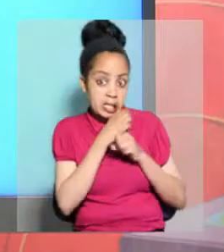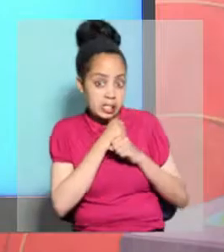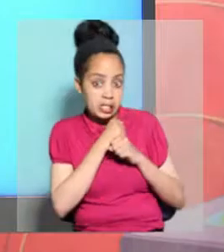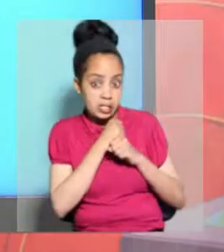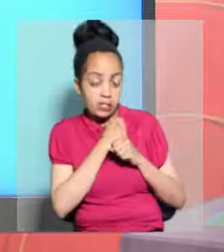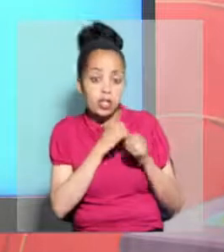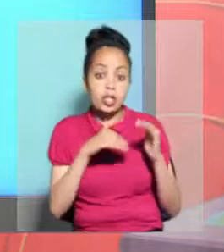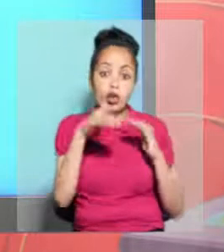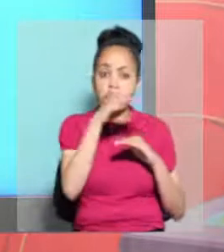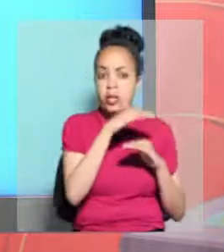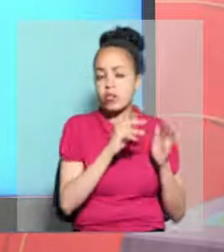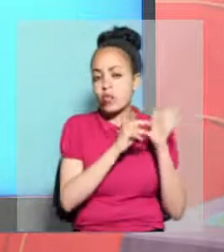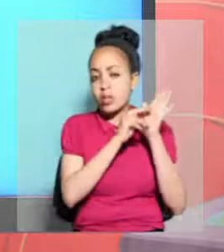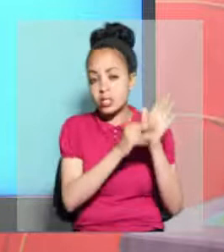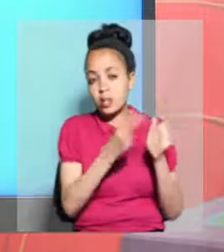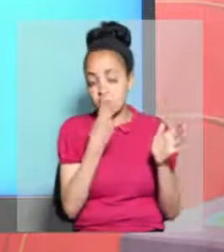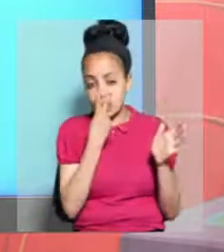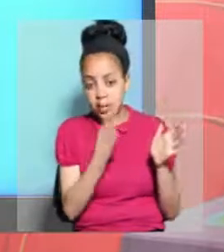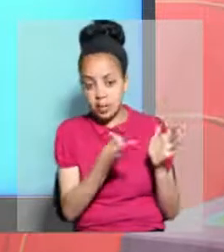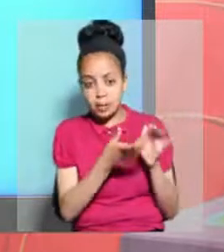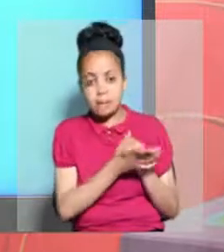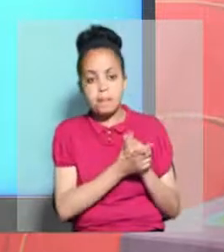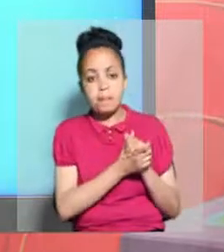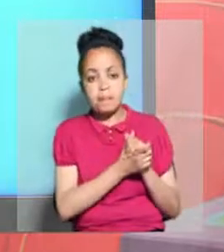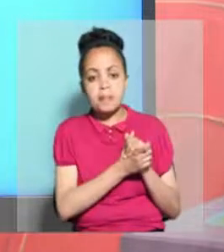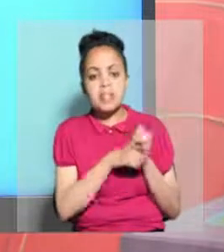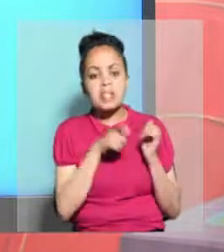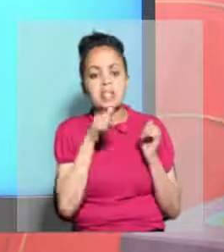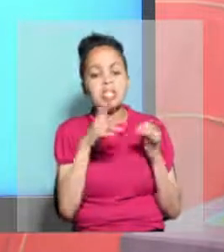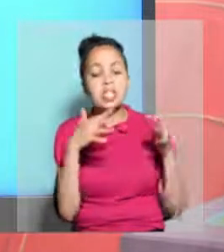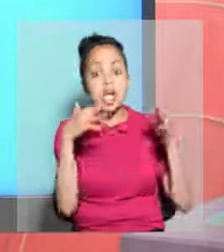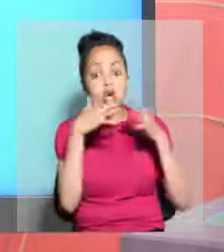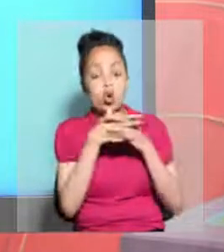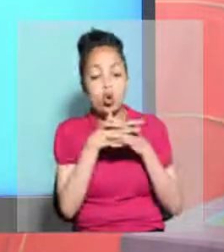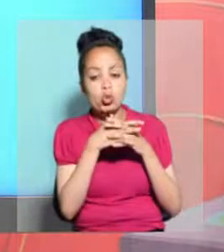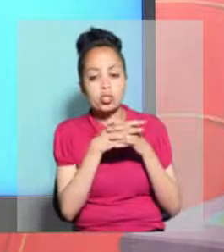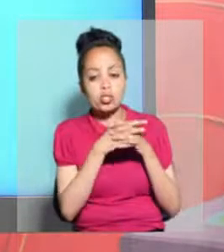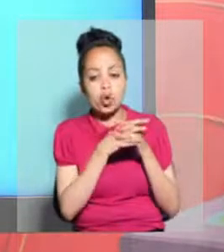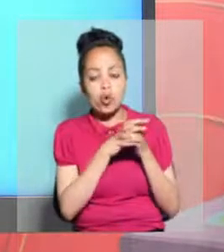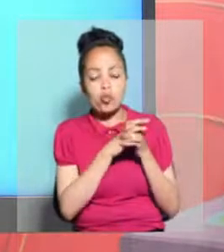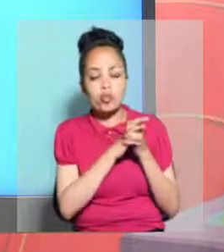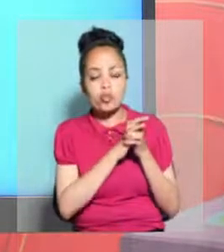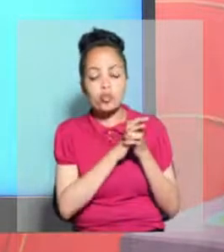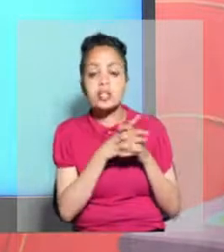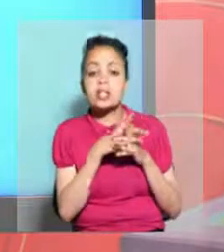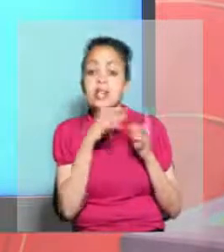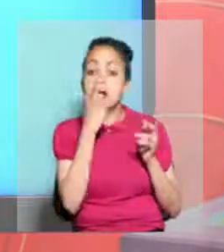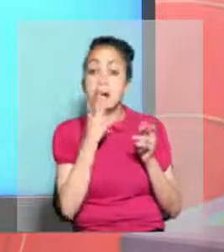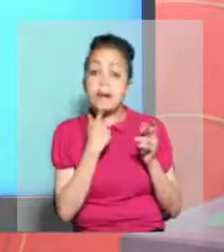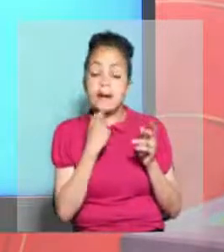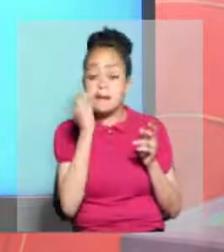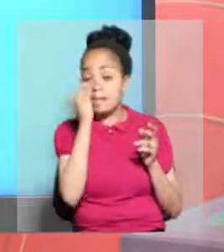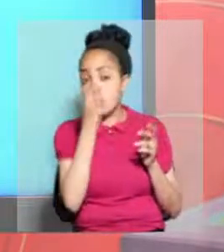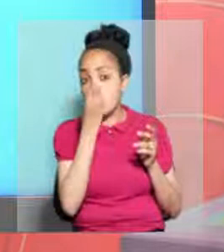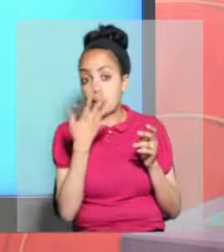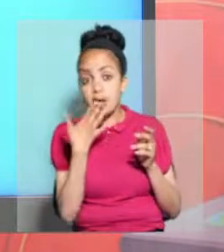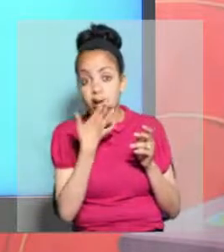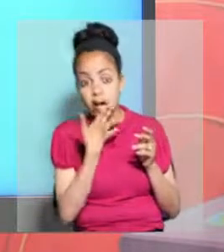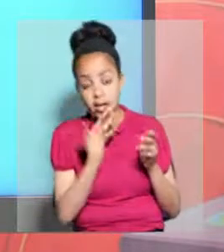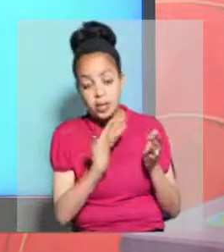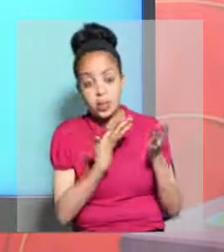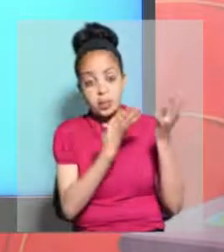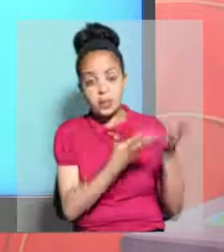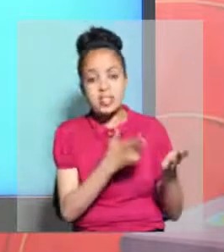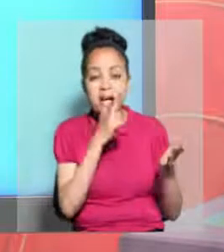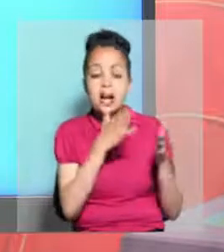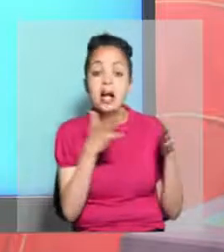one. For example here, there is a cross between homozygous red flower color, which is represented